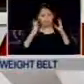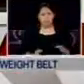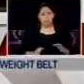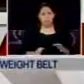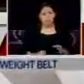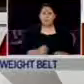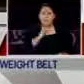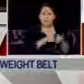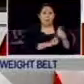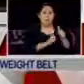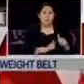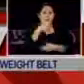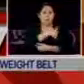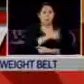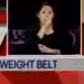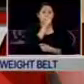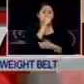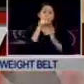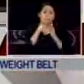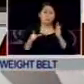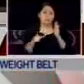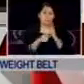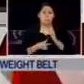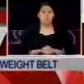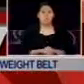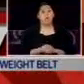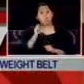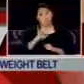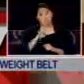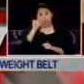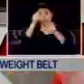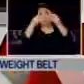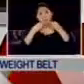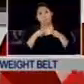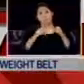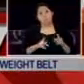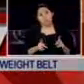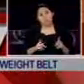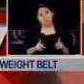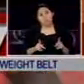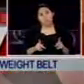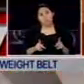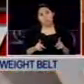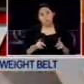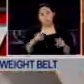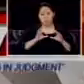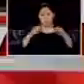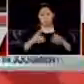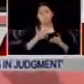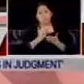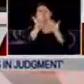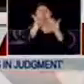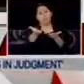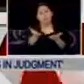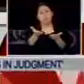the bank. If we will be given the opportunity, Your Honor, we will submit our motion for reconsideration. I